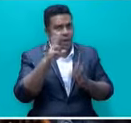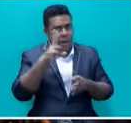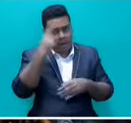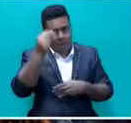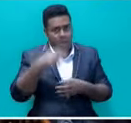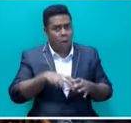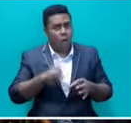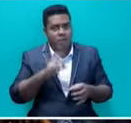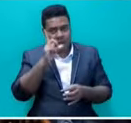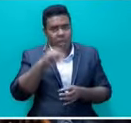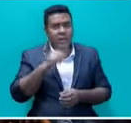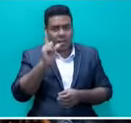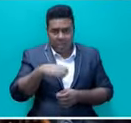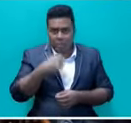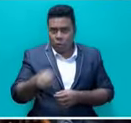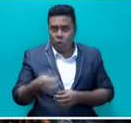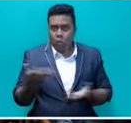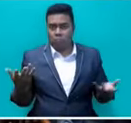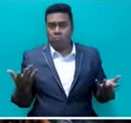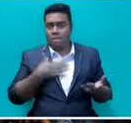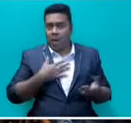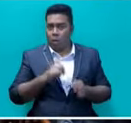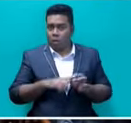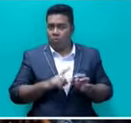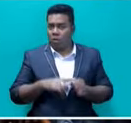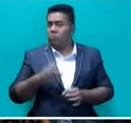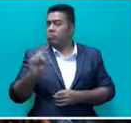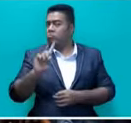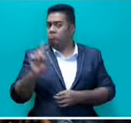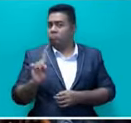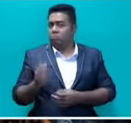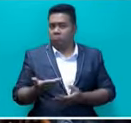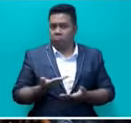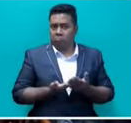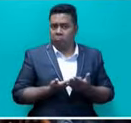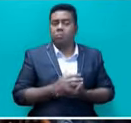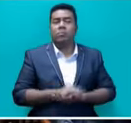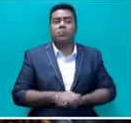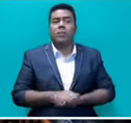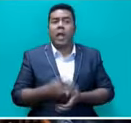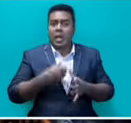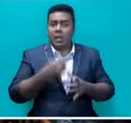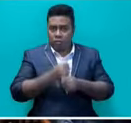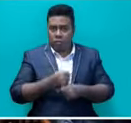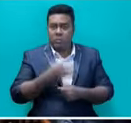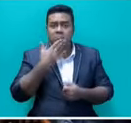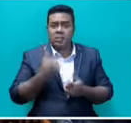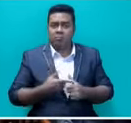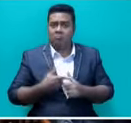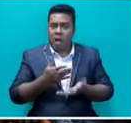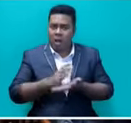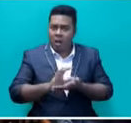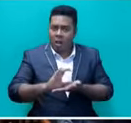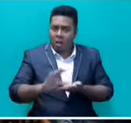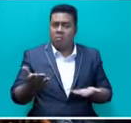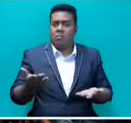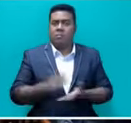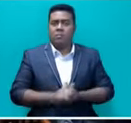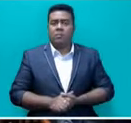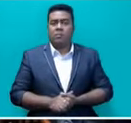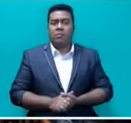That's my question, sir. Thank you. Honorable Attorney General, you have the floor. So